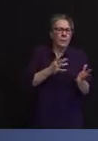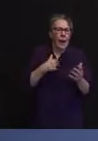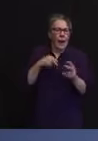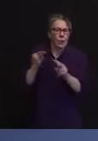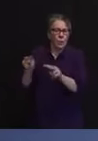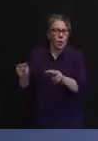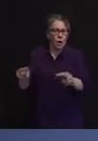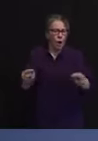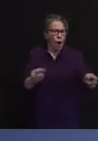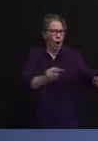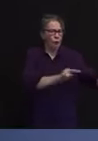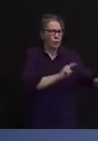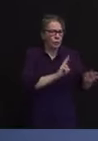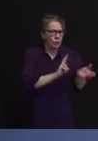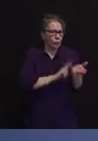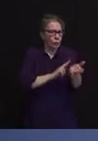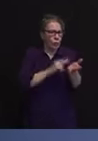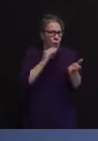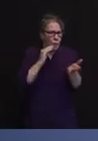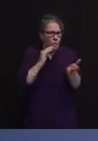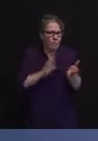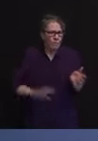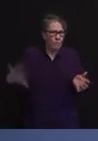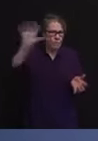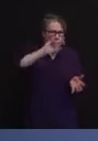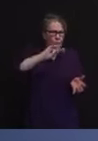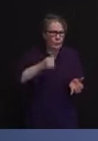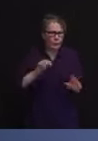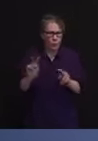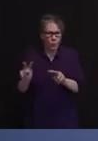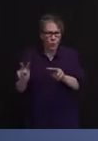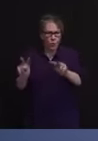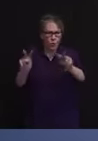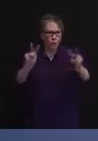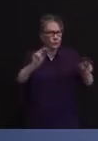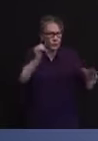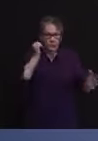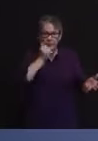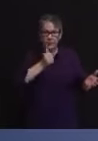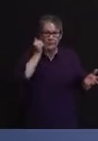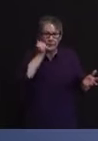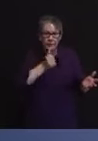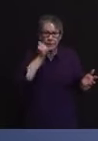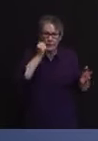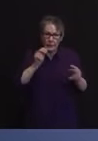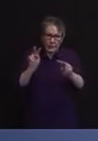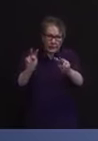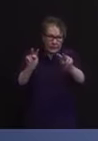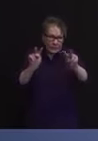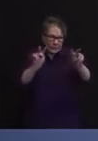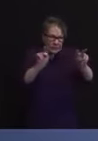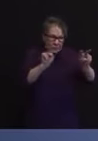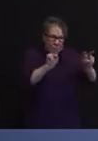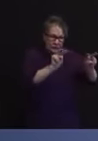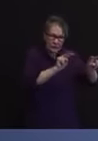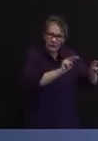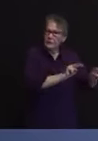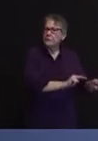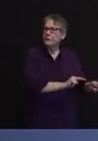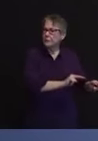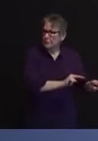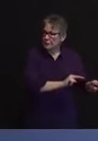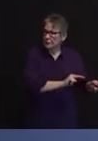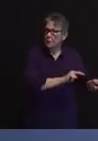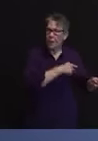homes, and it doesn't stop over the weekend or for a holiday. We were able to contact a number of the